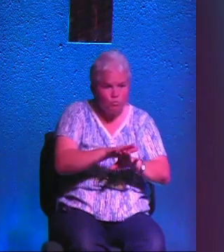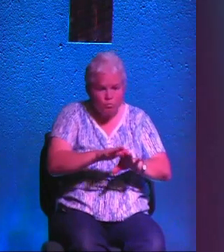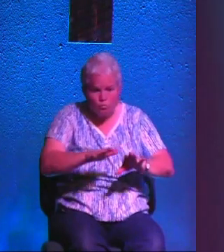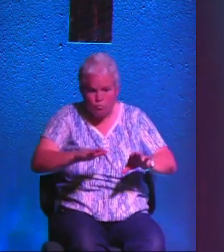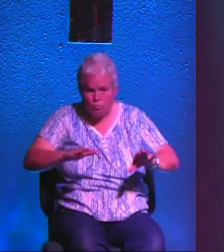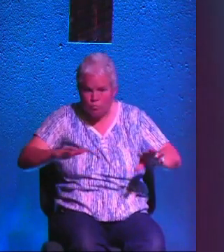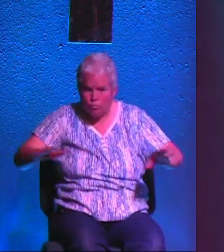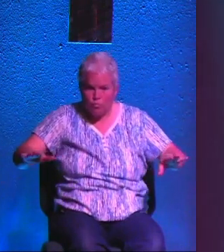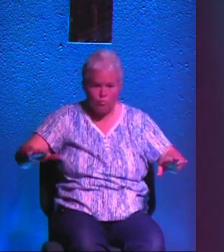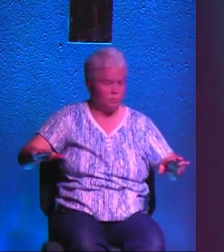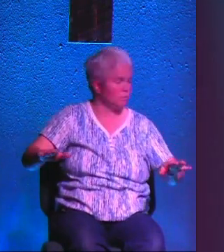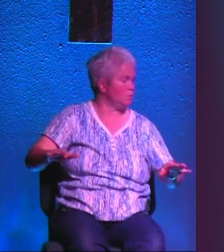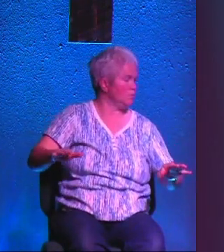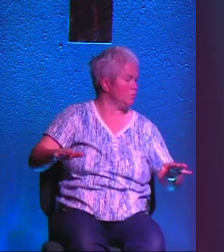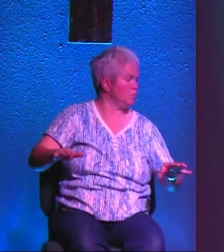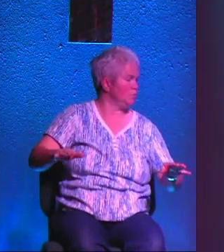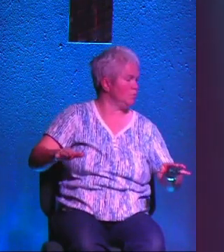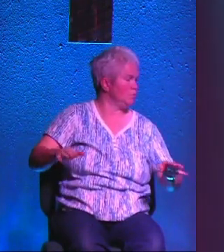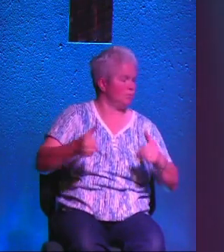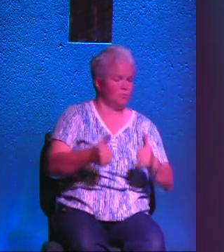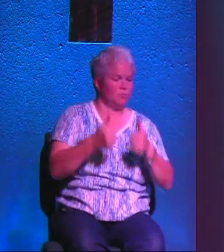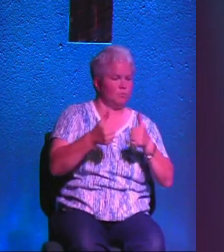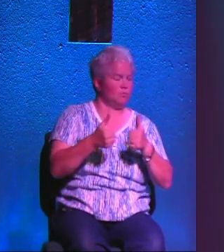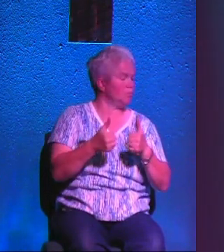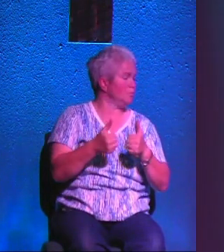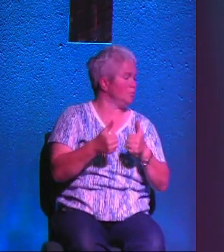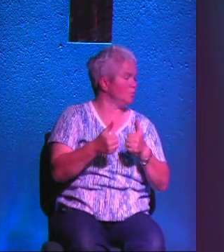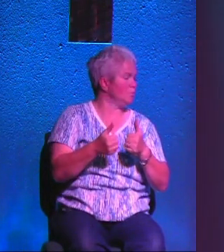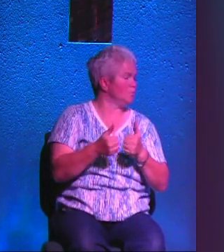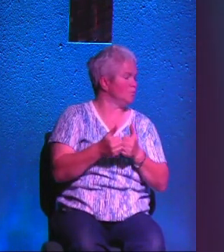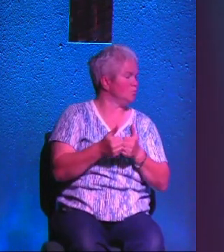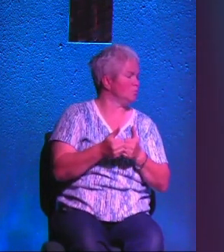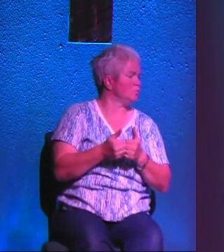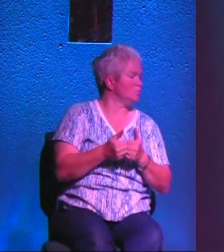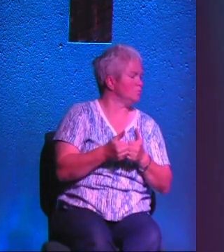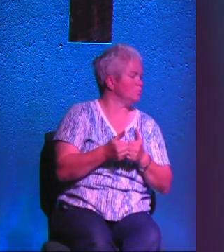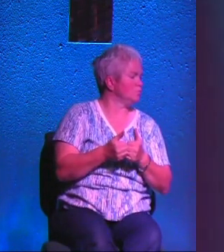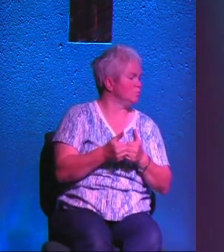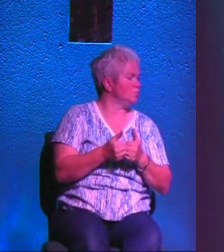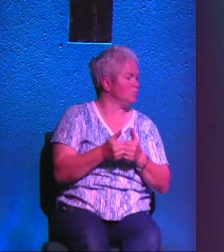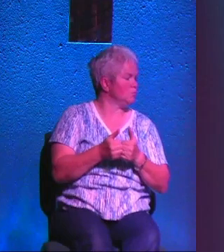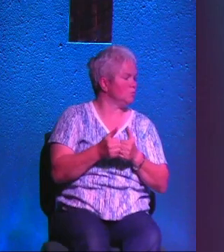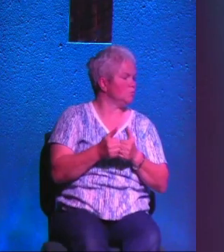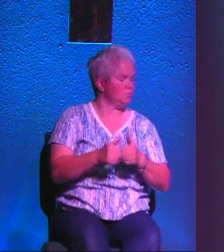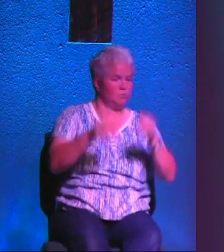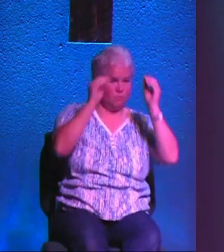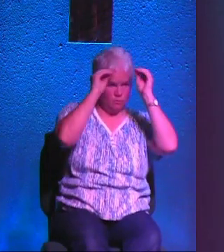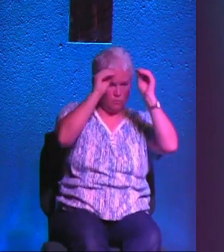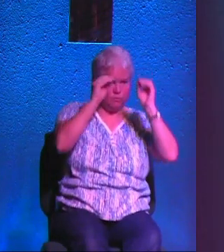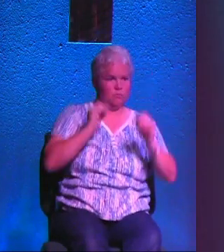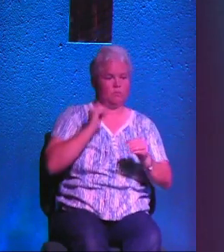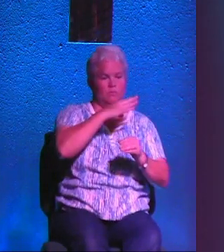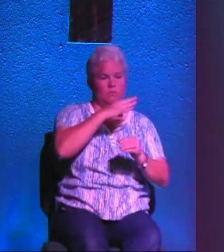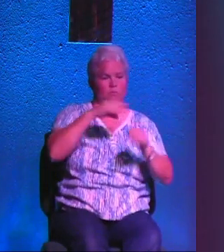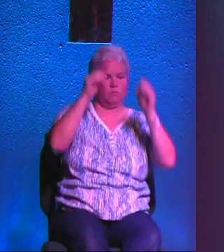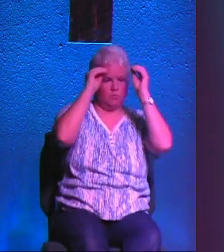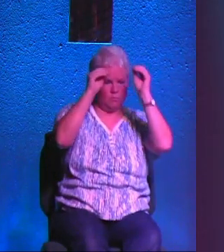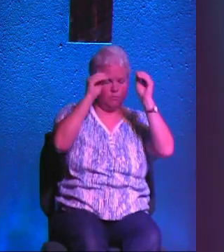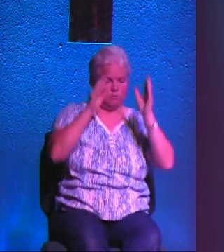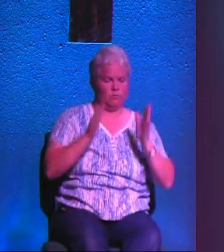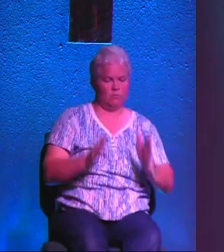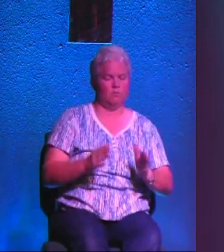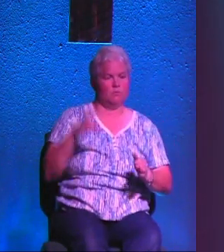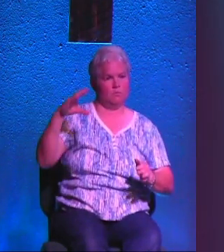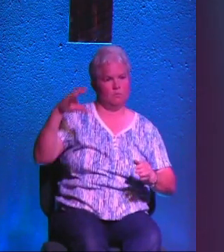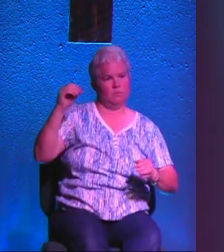bare minimum for survival. And this was apparently the main teaching by the false teachers of